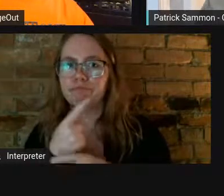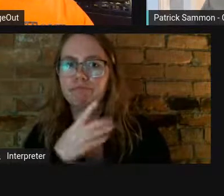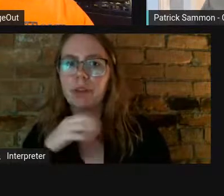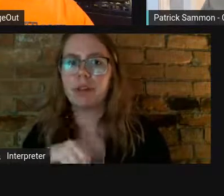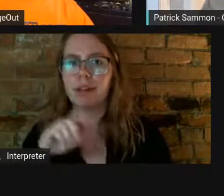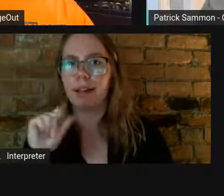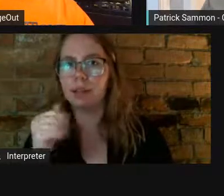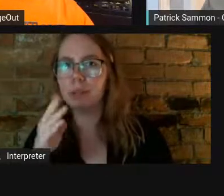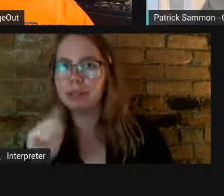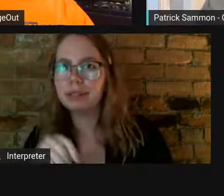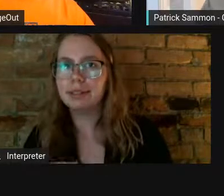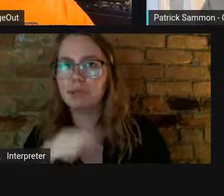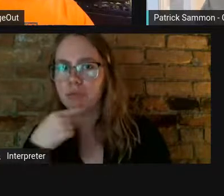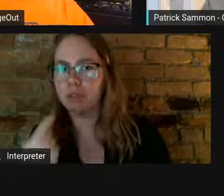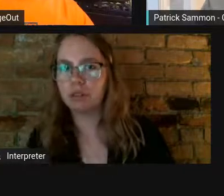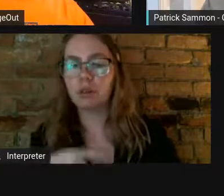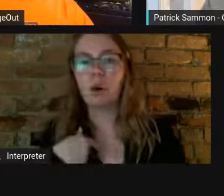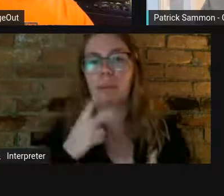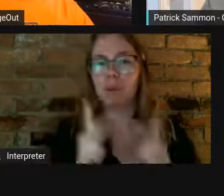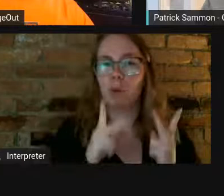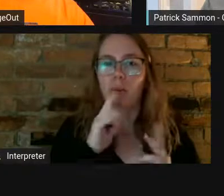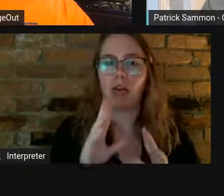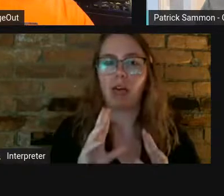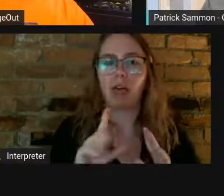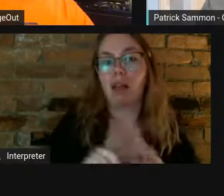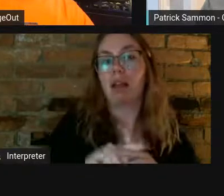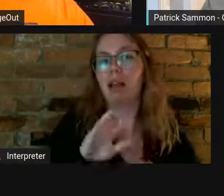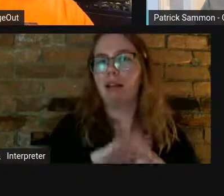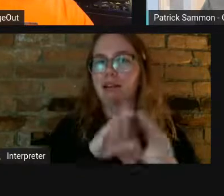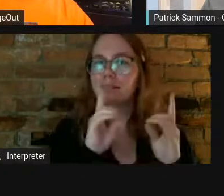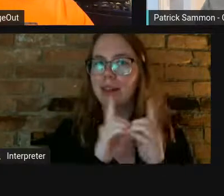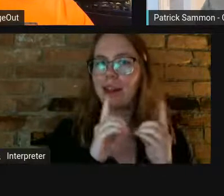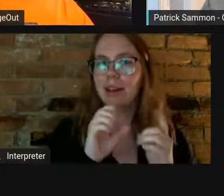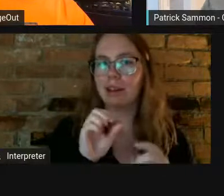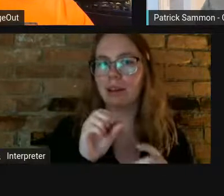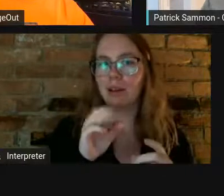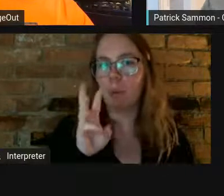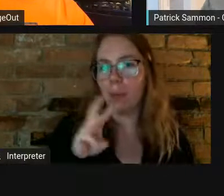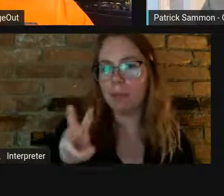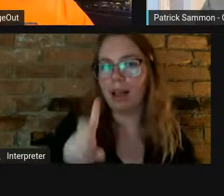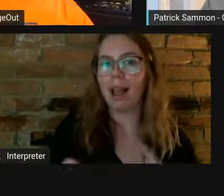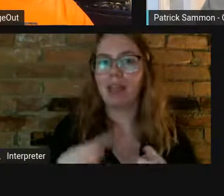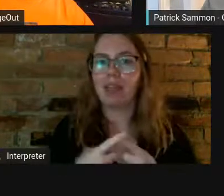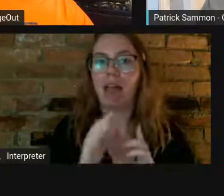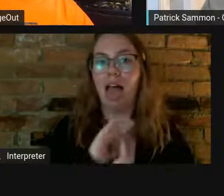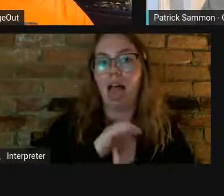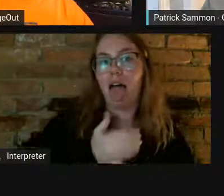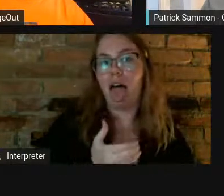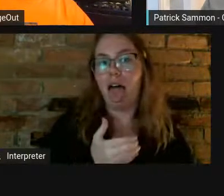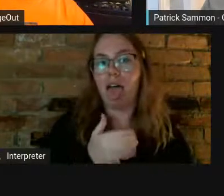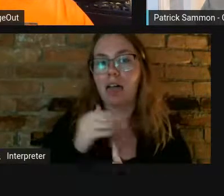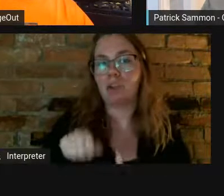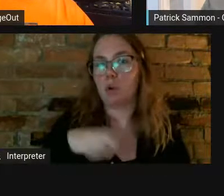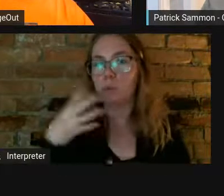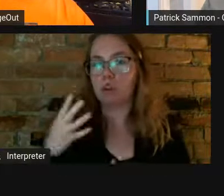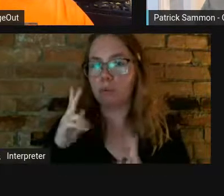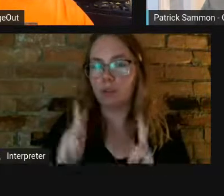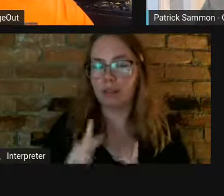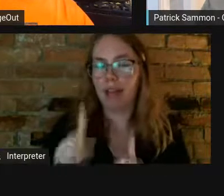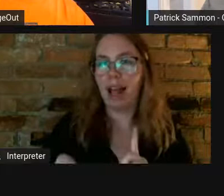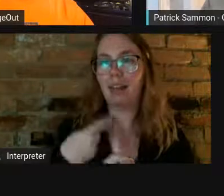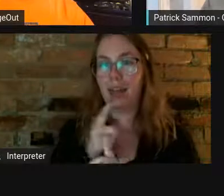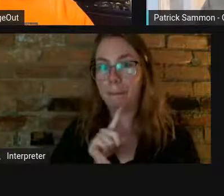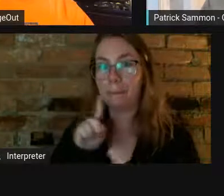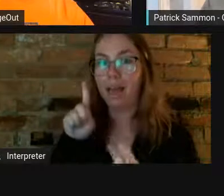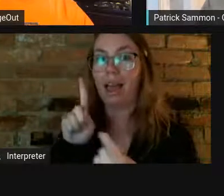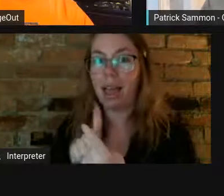sites, pose as a queer person, and then once that queer person goes out into the public to meet them, they'll often be met with